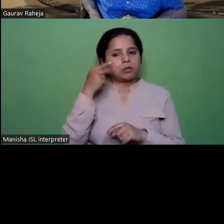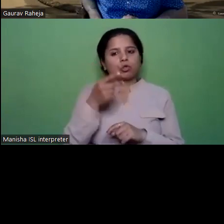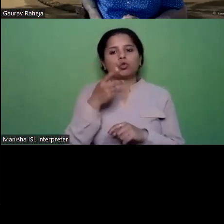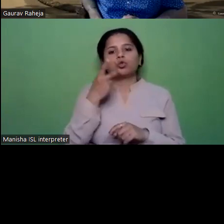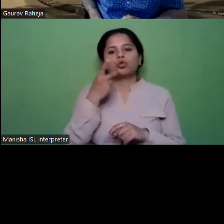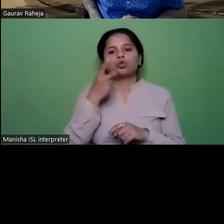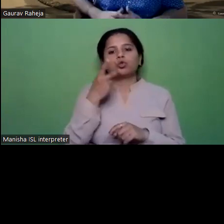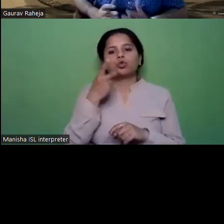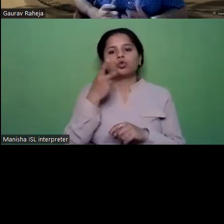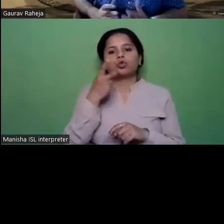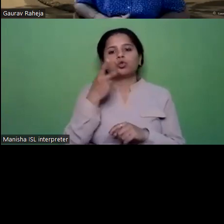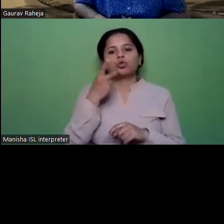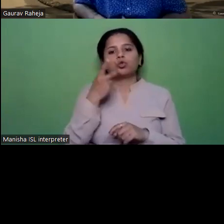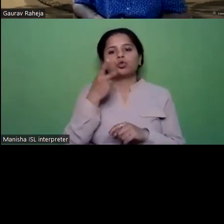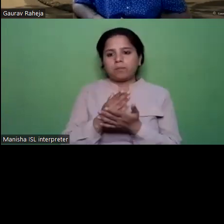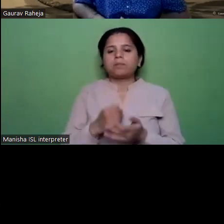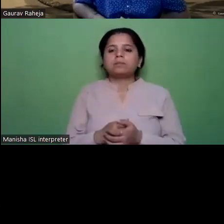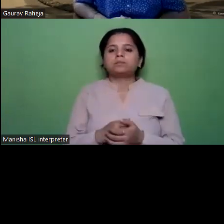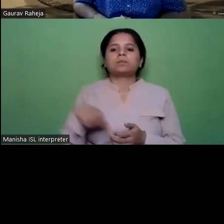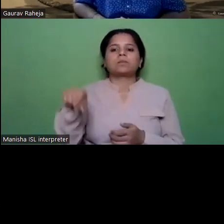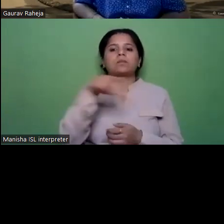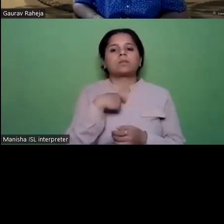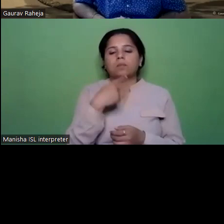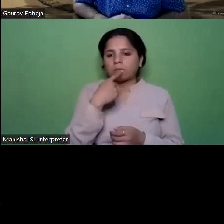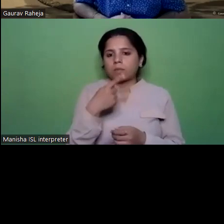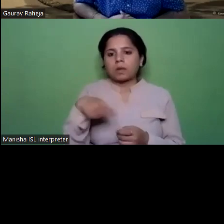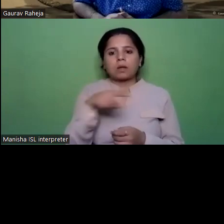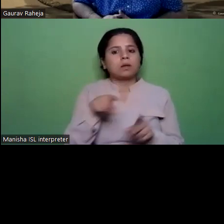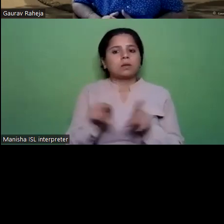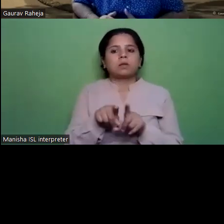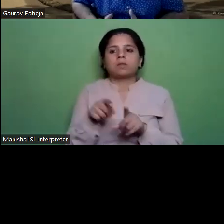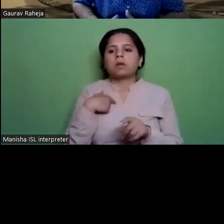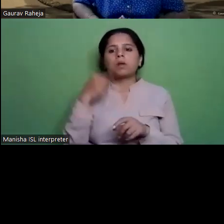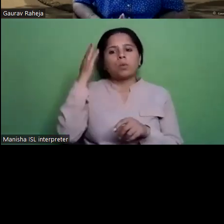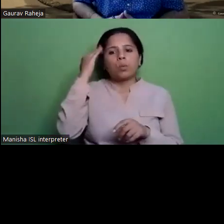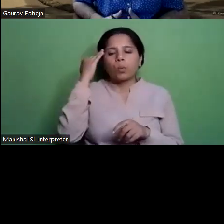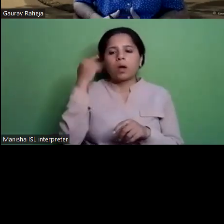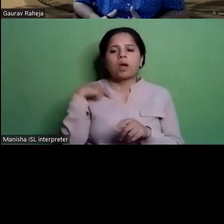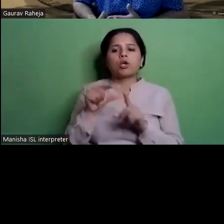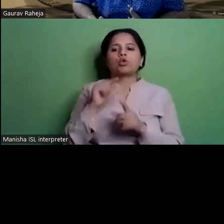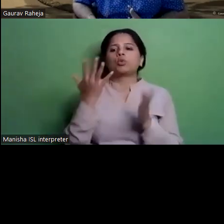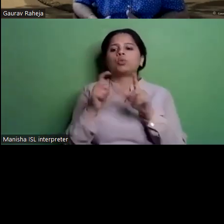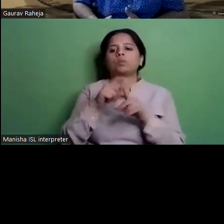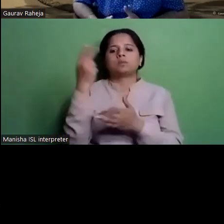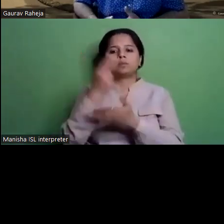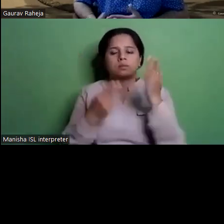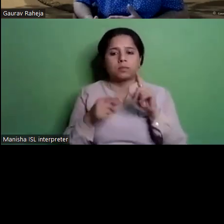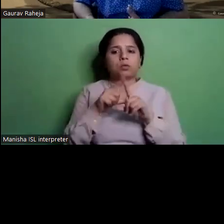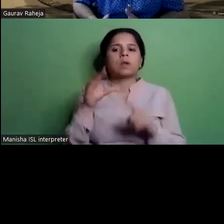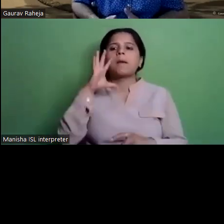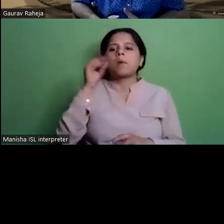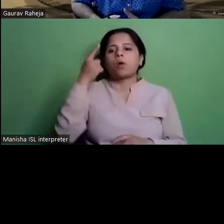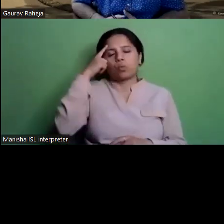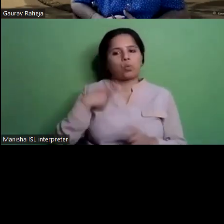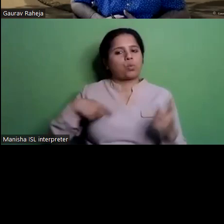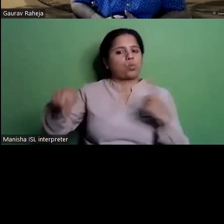I believe, actually have 2 worlds. And ultimately, why is universal design important for us to